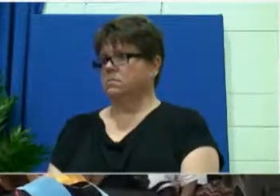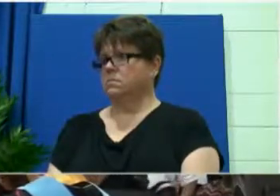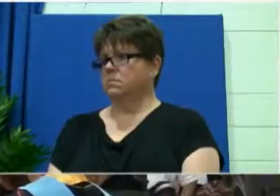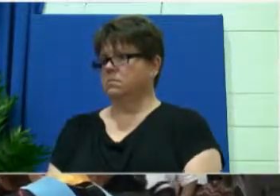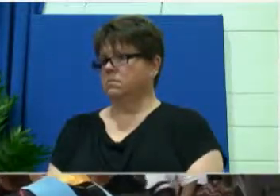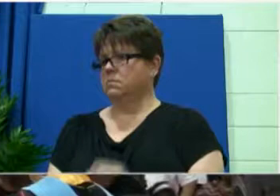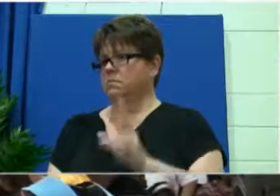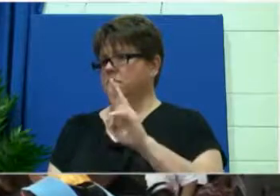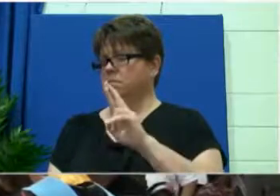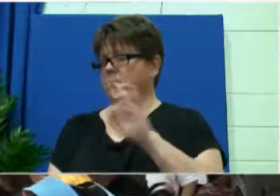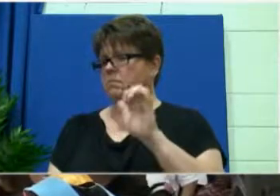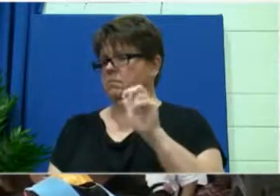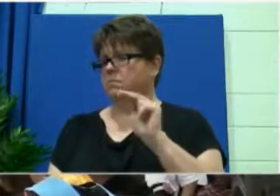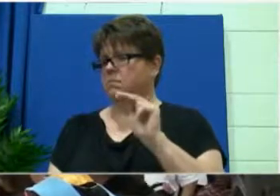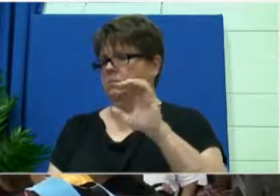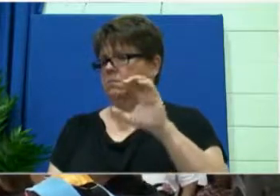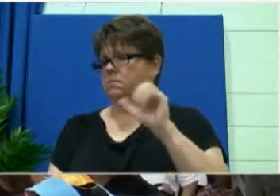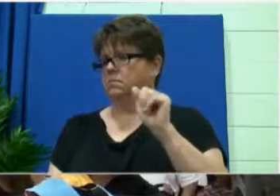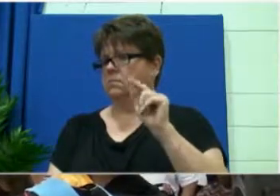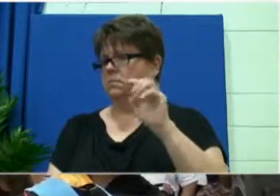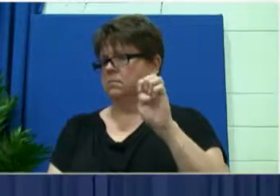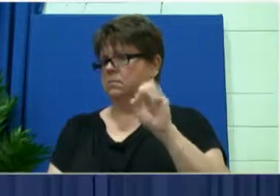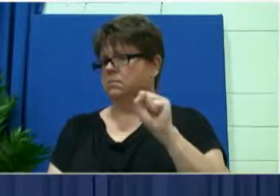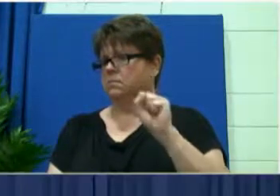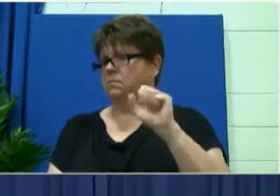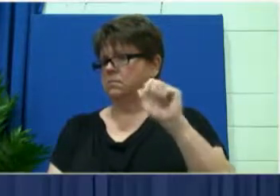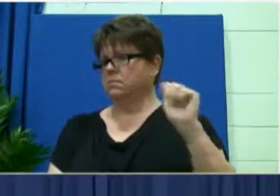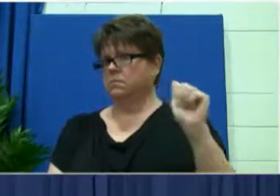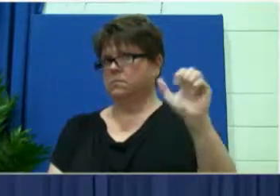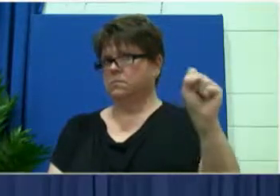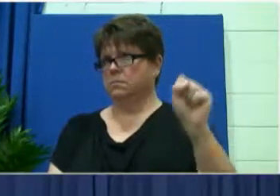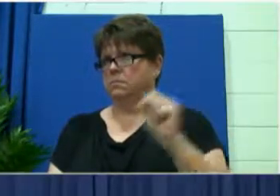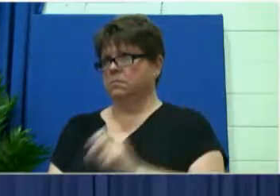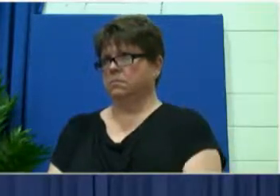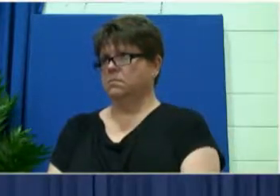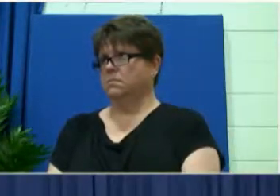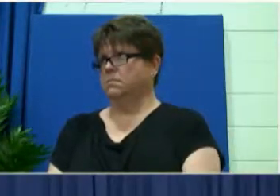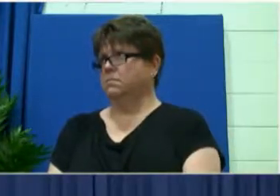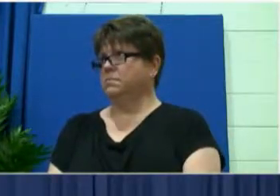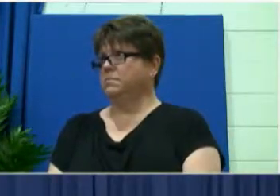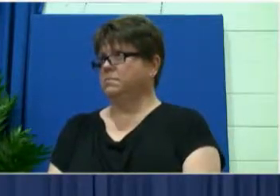Ryan Zachary Cates, cum laude, Associate of Science.